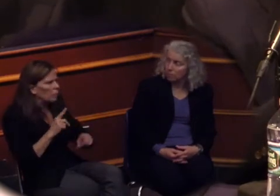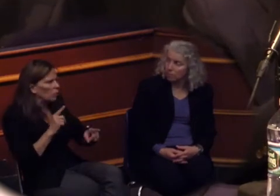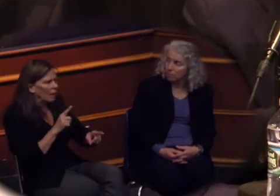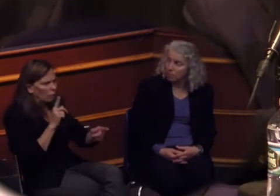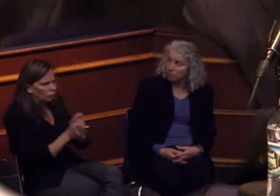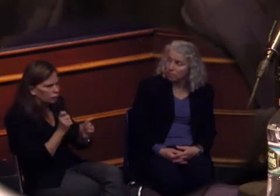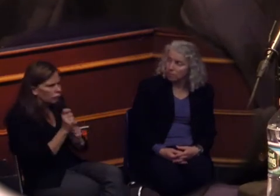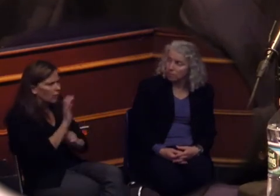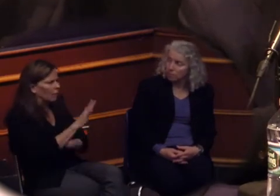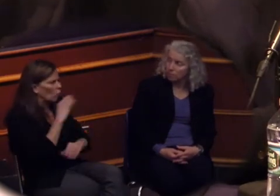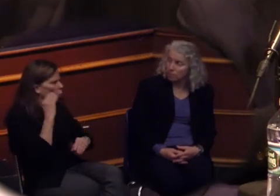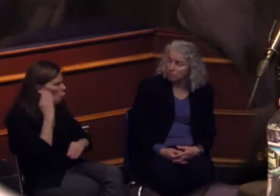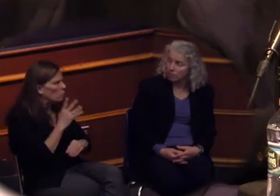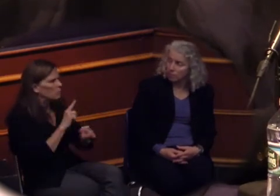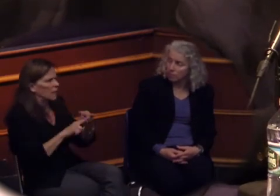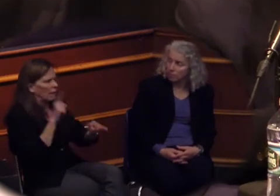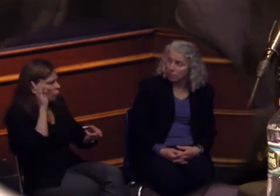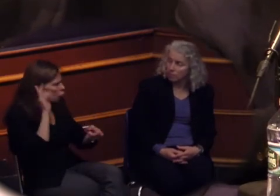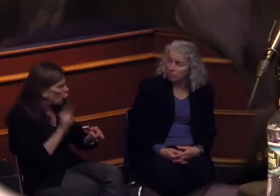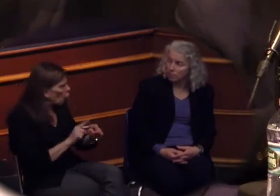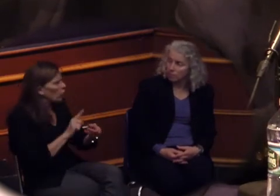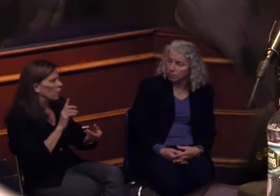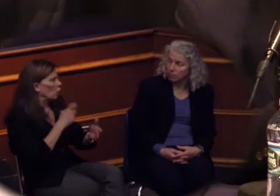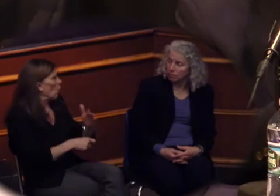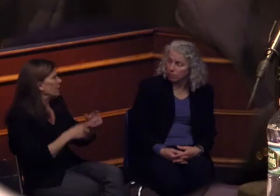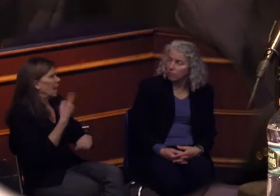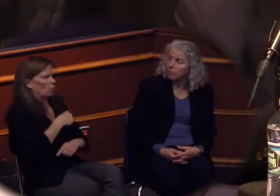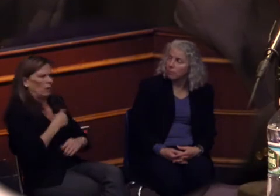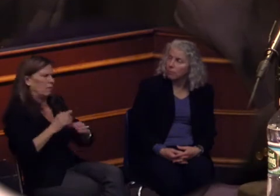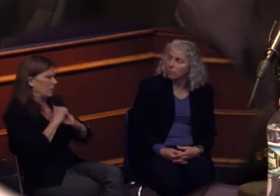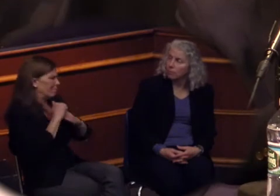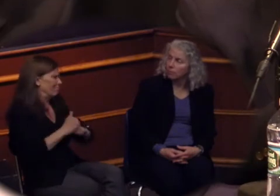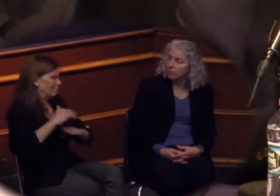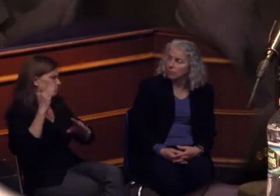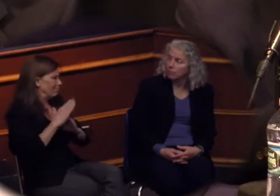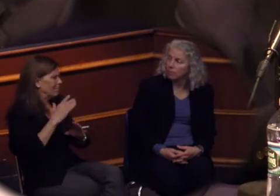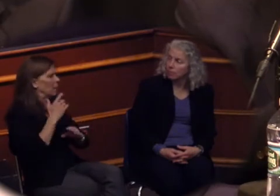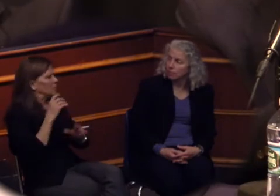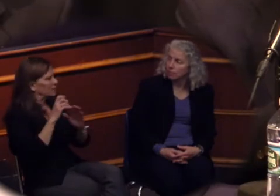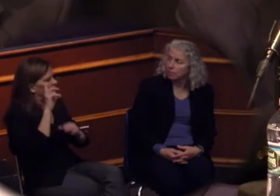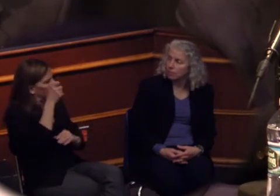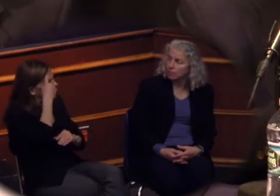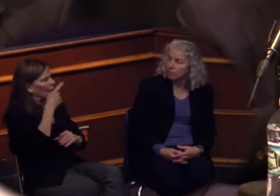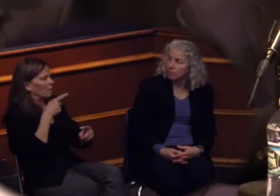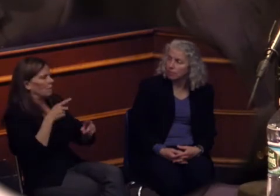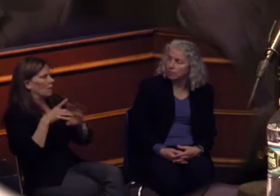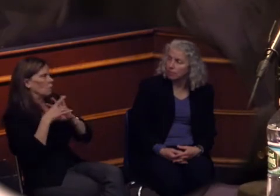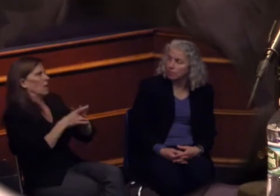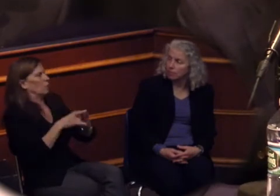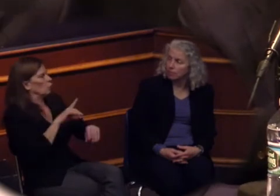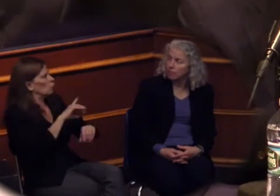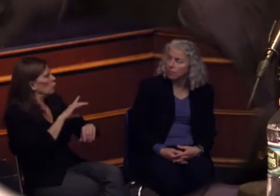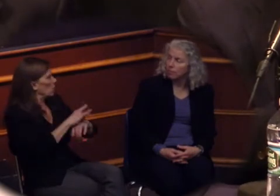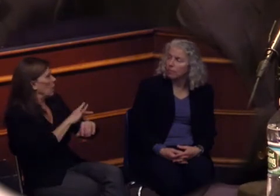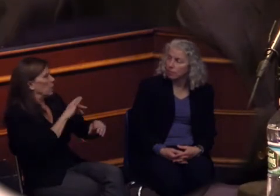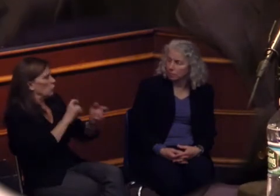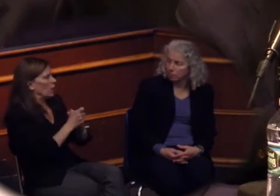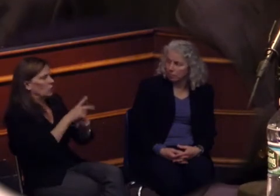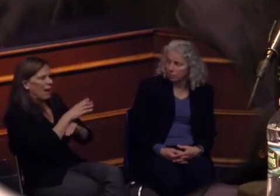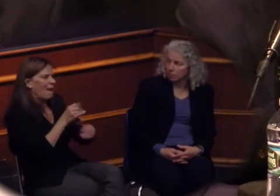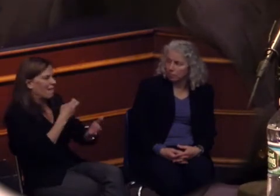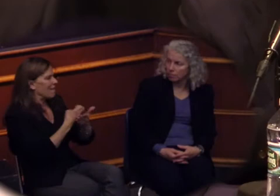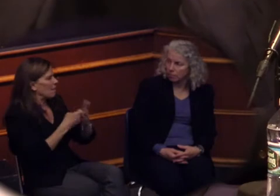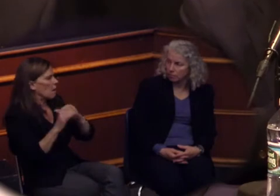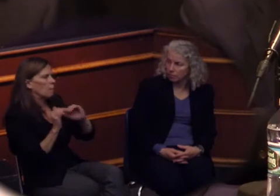homes and lower their costs. And, yes, we can be the number one state when it comes to dealing with climate change and also with economic inequality